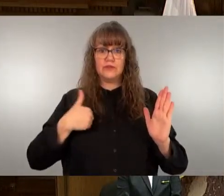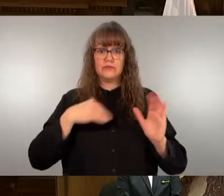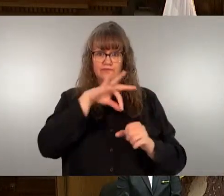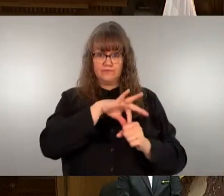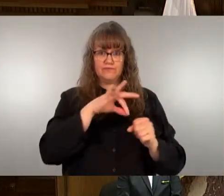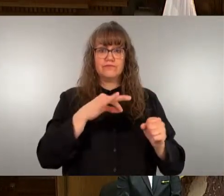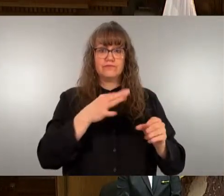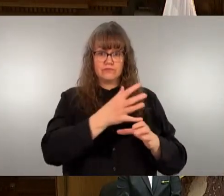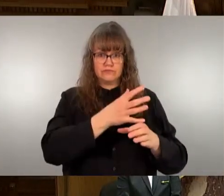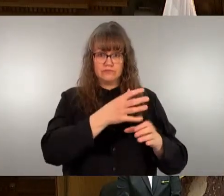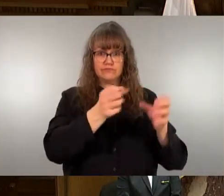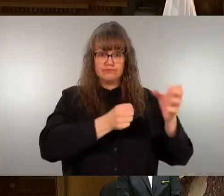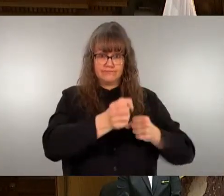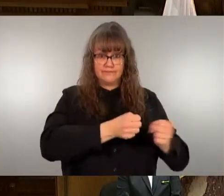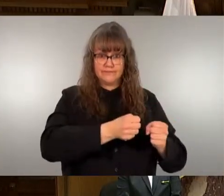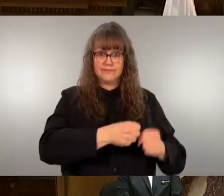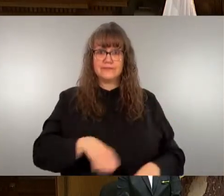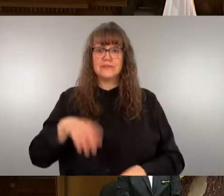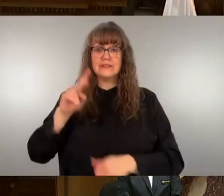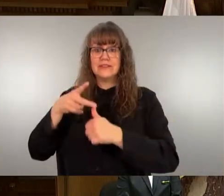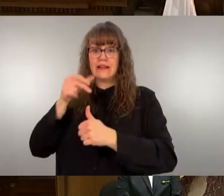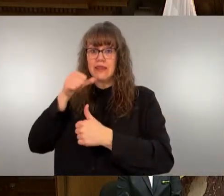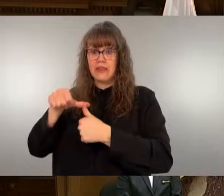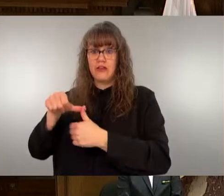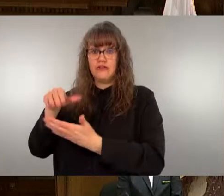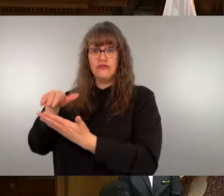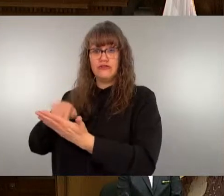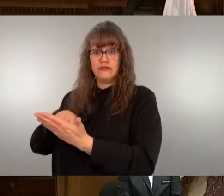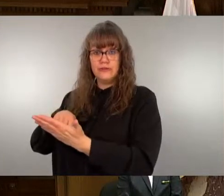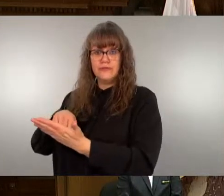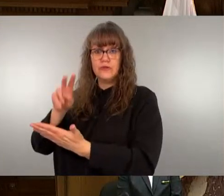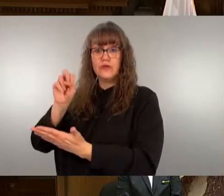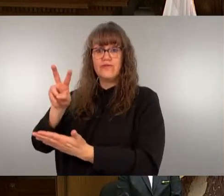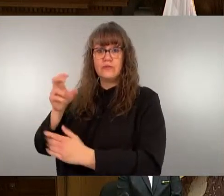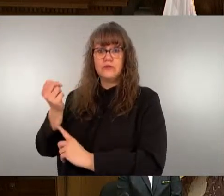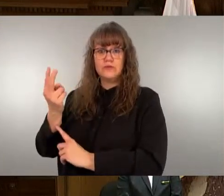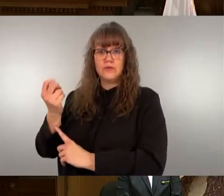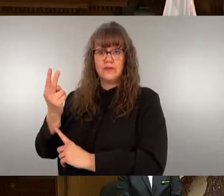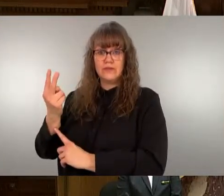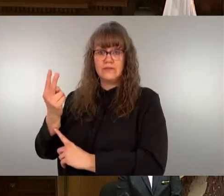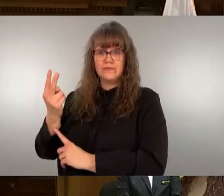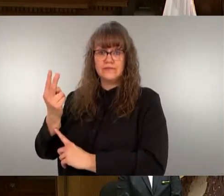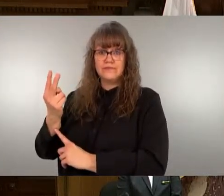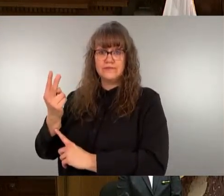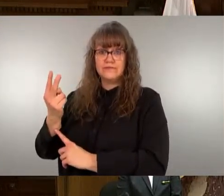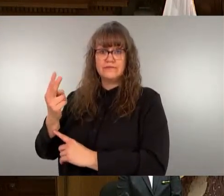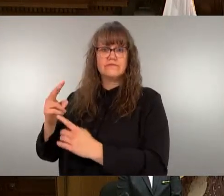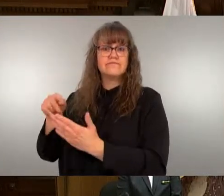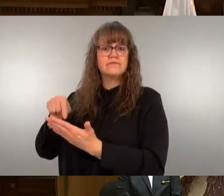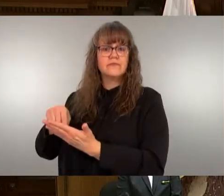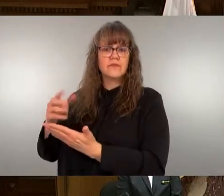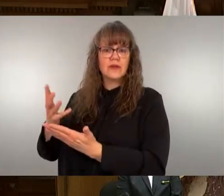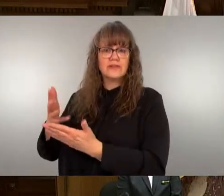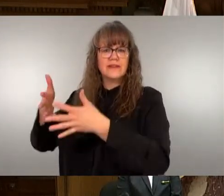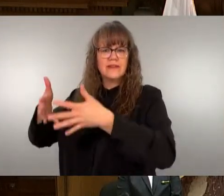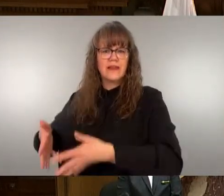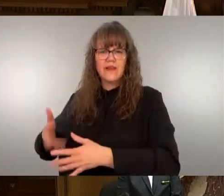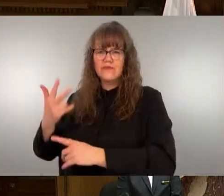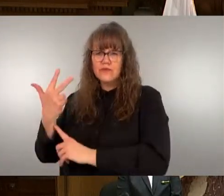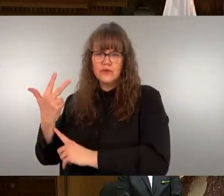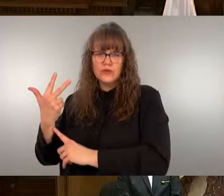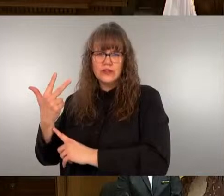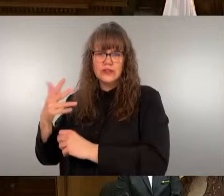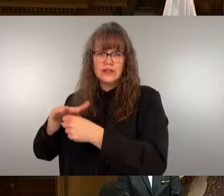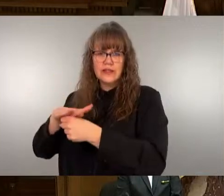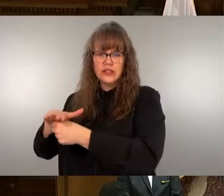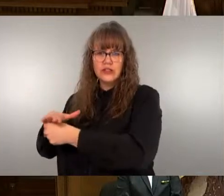12th, 2024, certified the results of the 3 remaining electoral districts that were subject to judicial